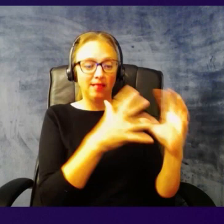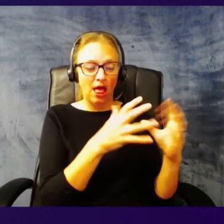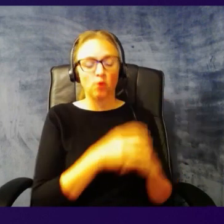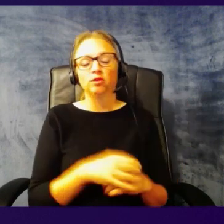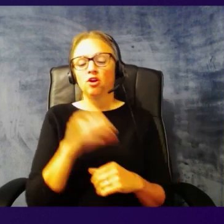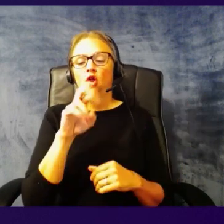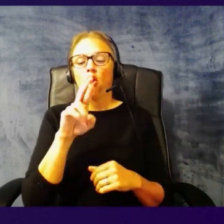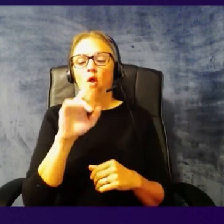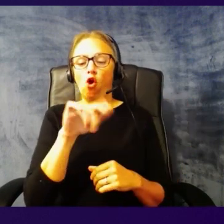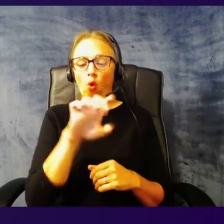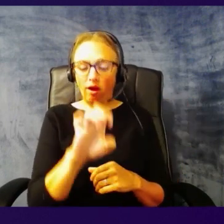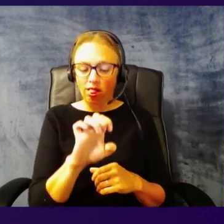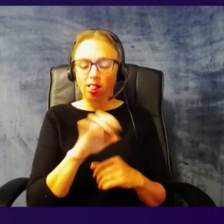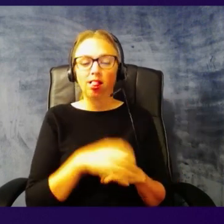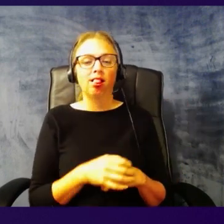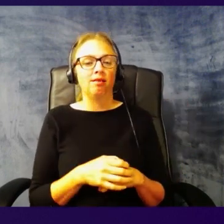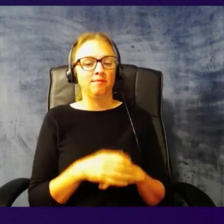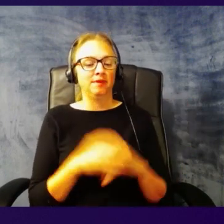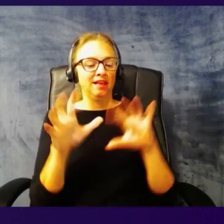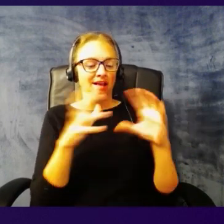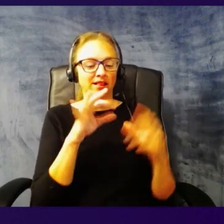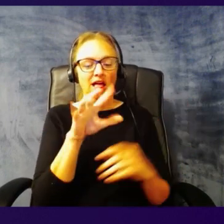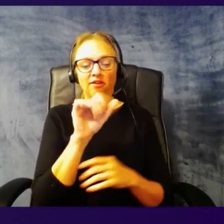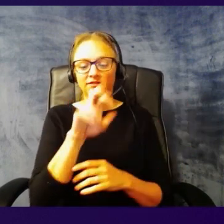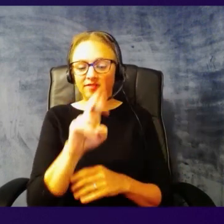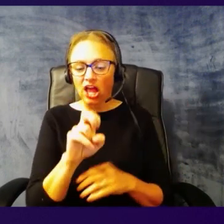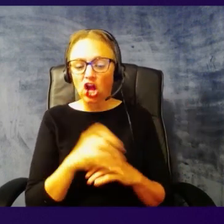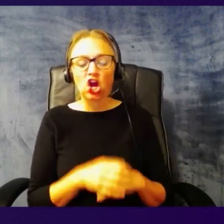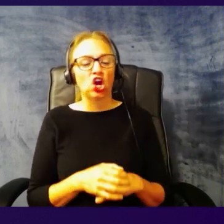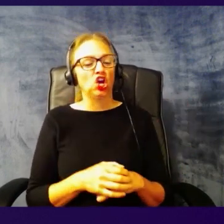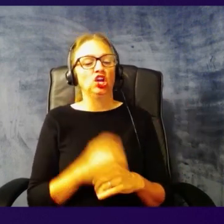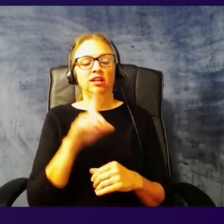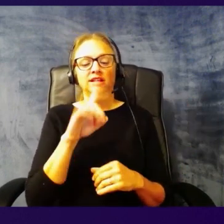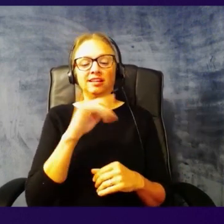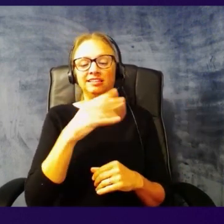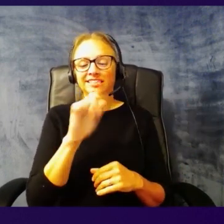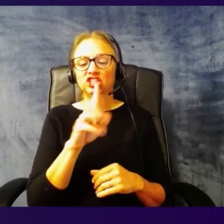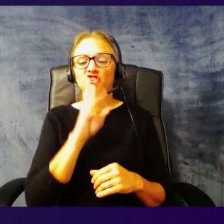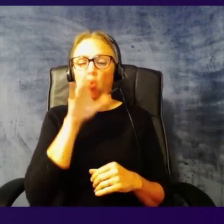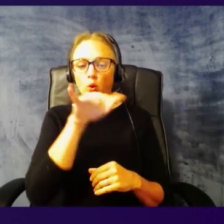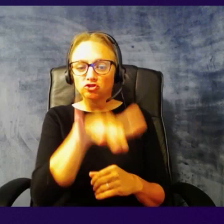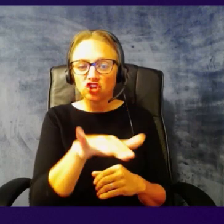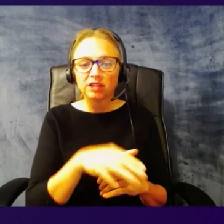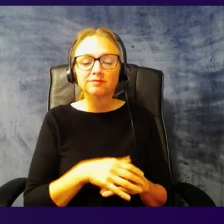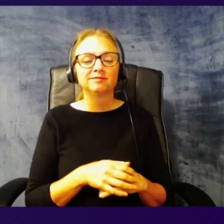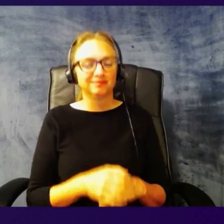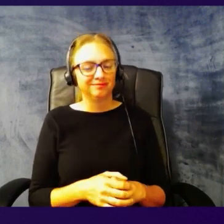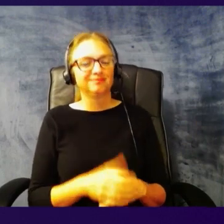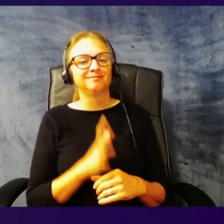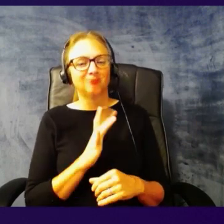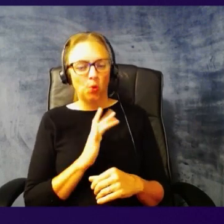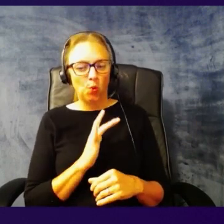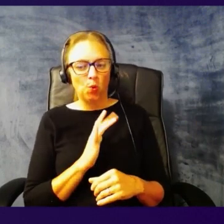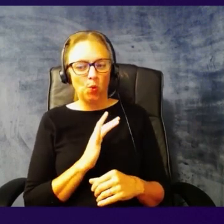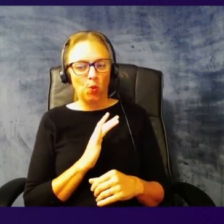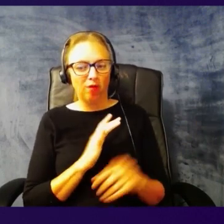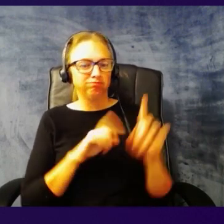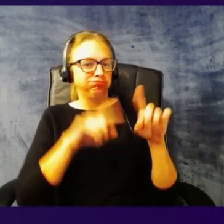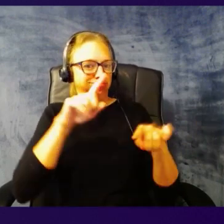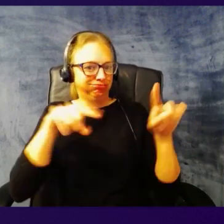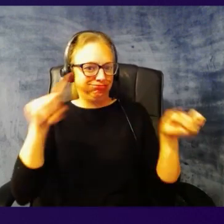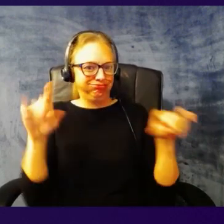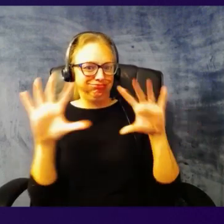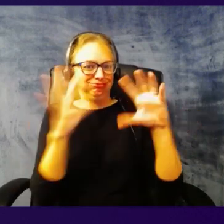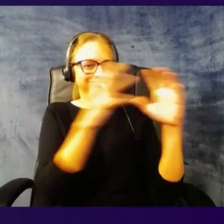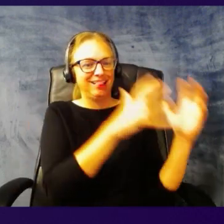Storage, Cloudflare, DigitalOcean, and Backblaze. So pretty cool array of clouds to help these customers